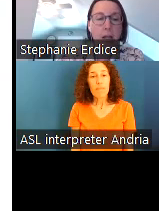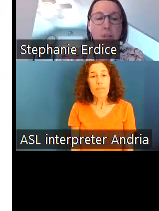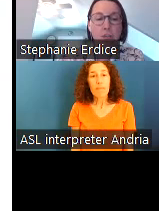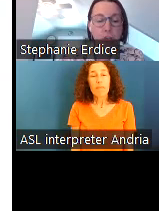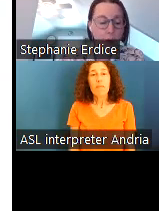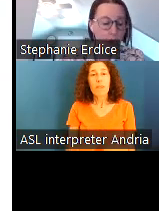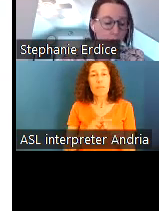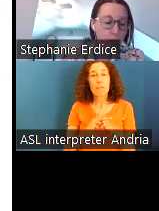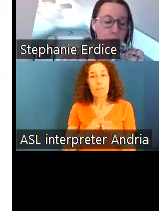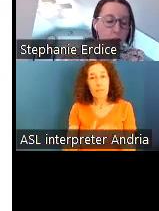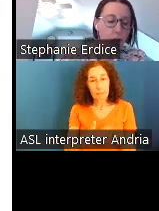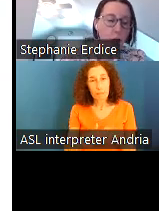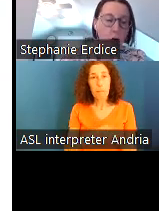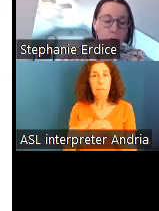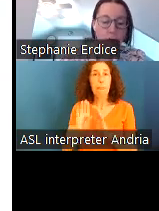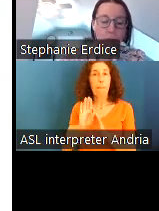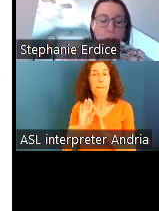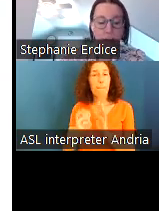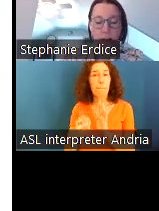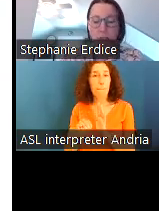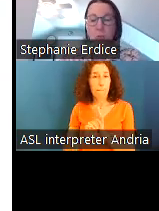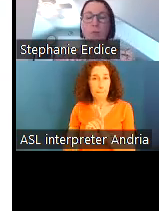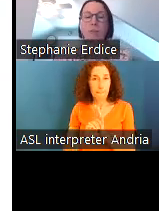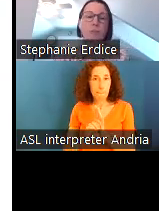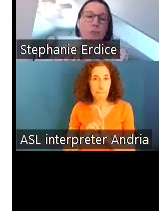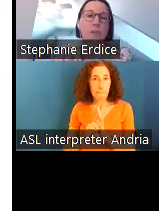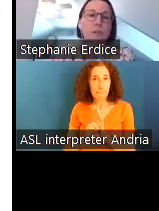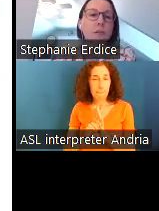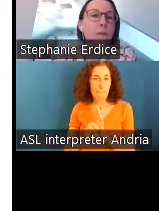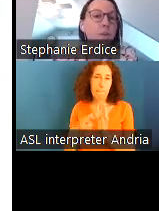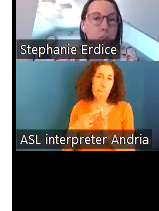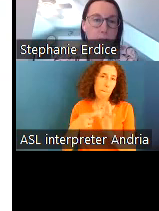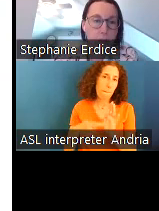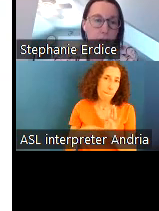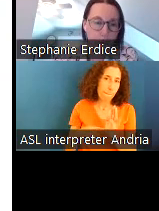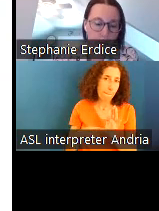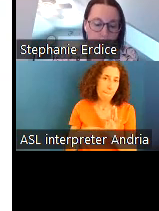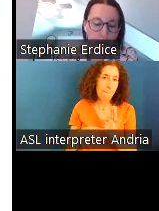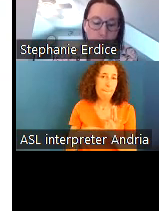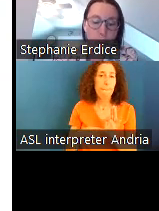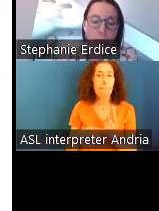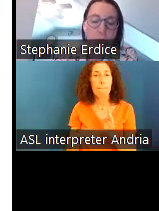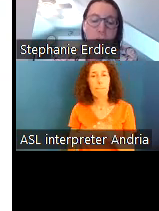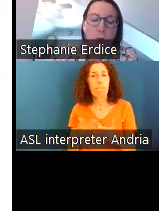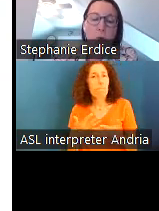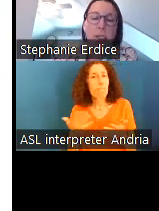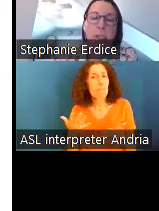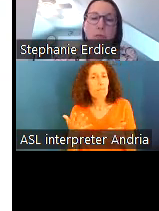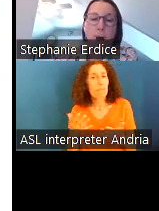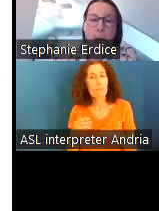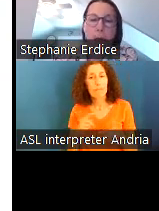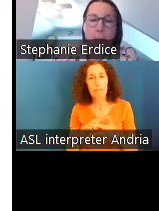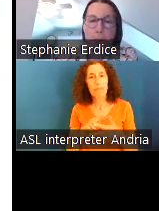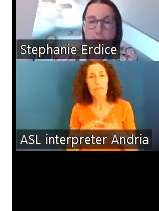ethics. And to start, we're going to just go over the objectives. What will this first mini training do? So we're